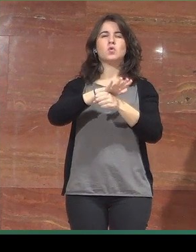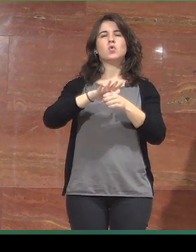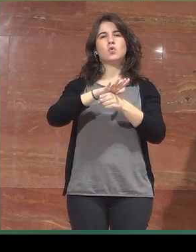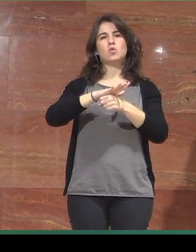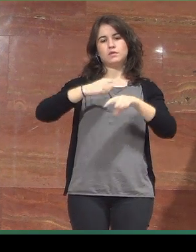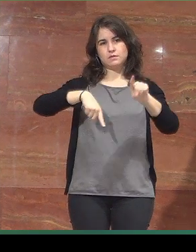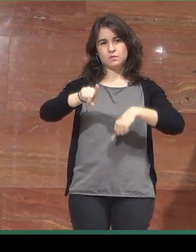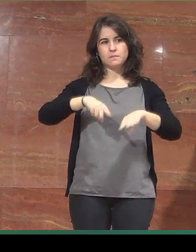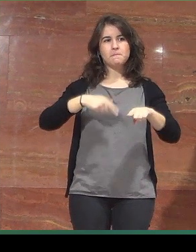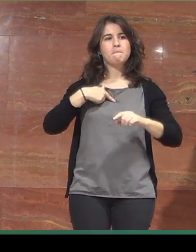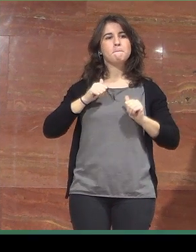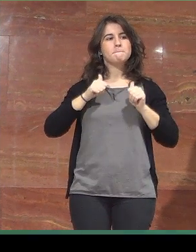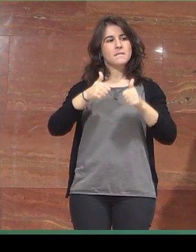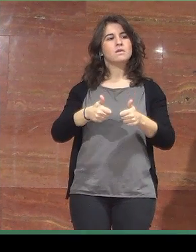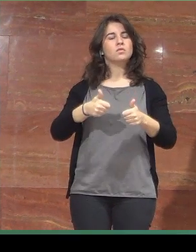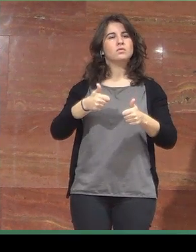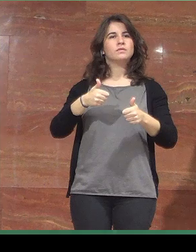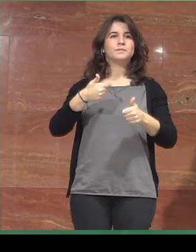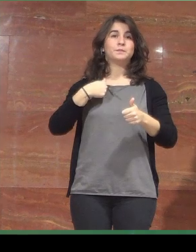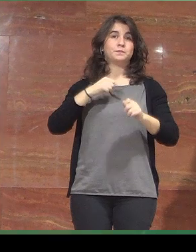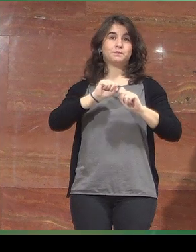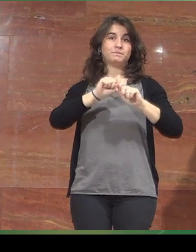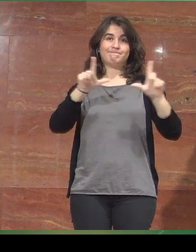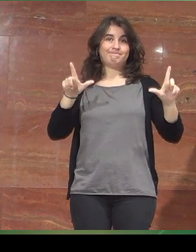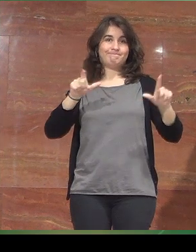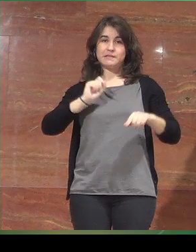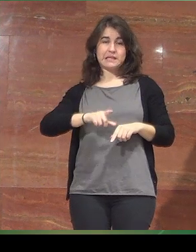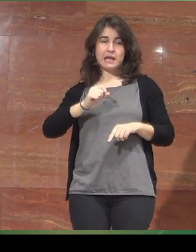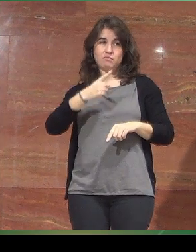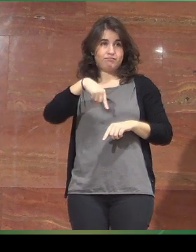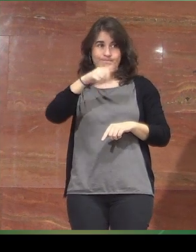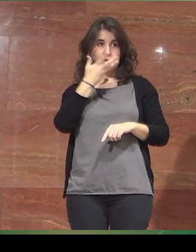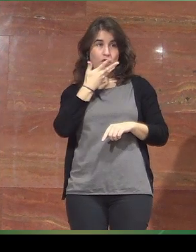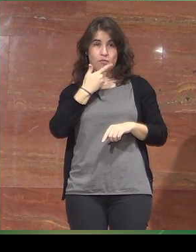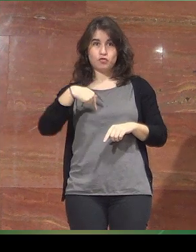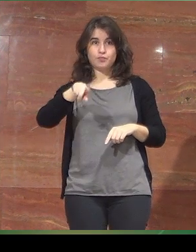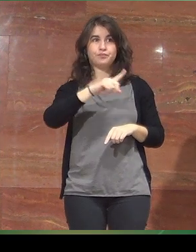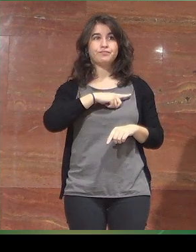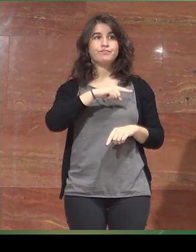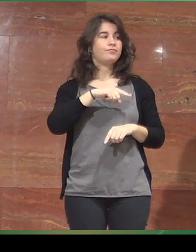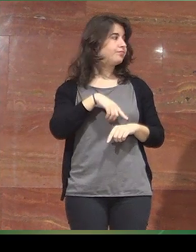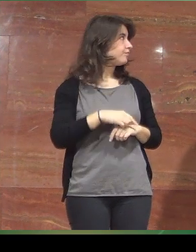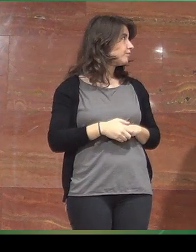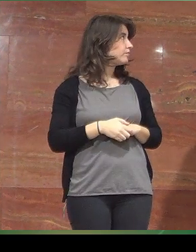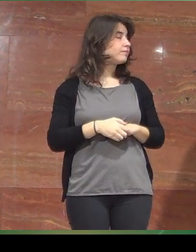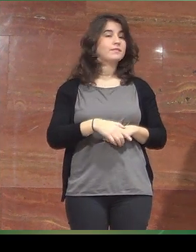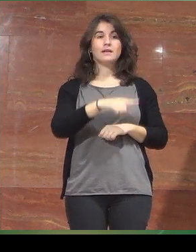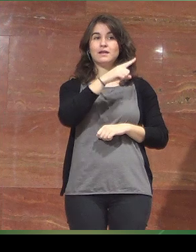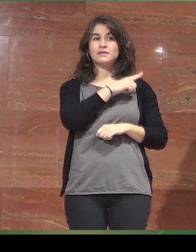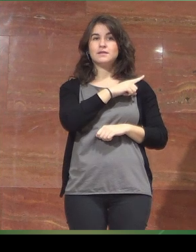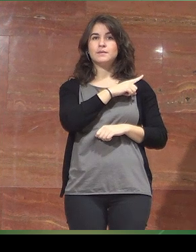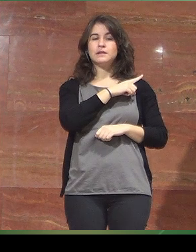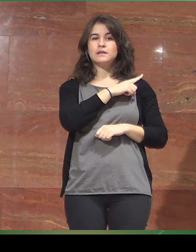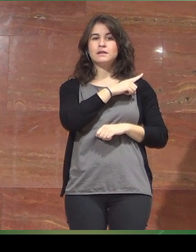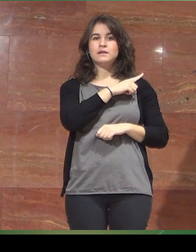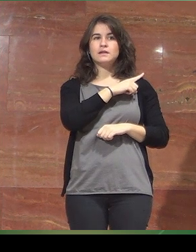typical scene that we will all know. This is actually the Gare du Nord in Paris, but it could be any mainline station in